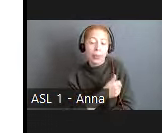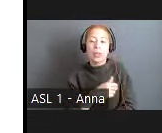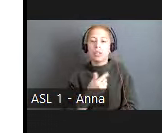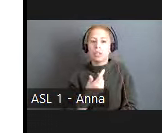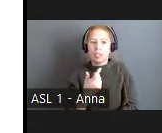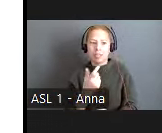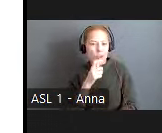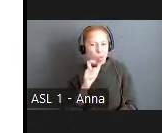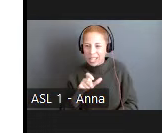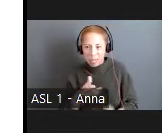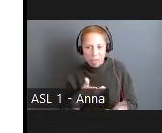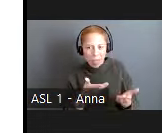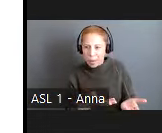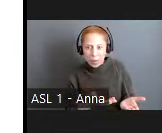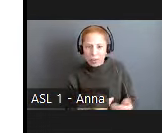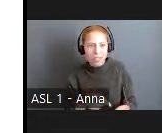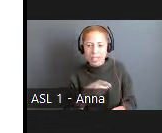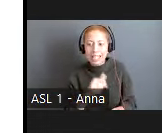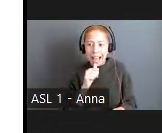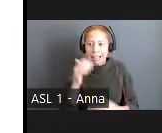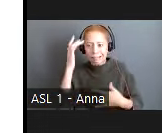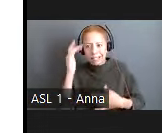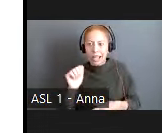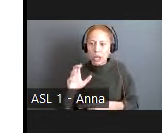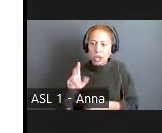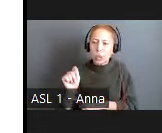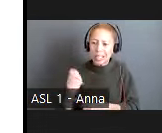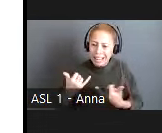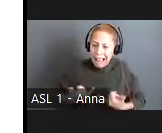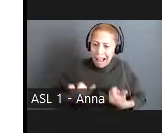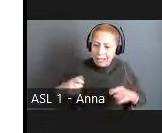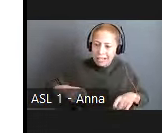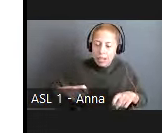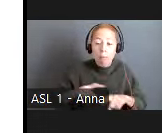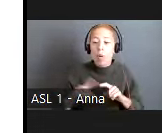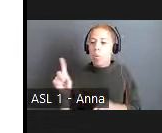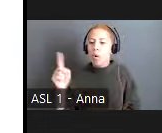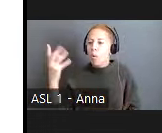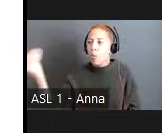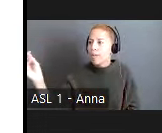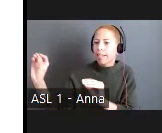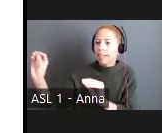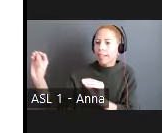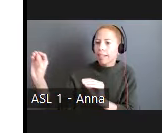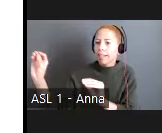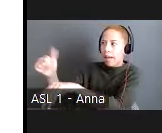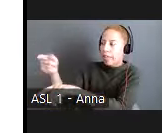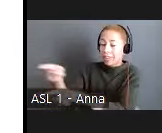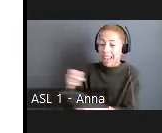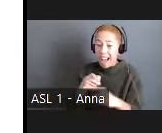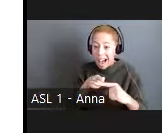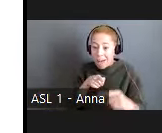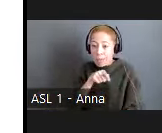to be there because they're not acutely ill, but there's nowhere else for them to go. Half of them have